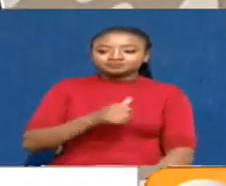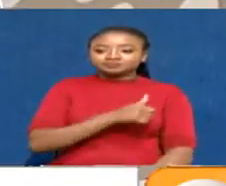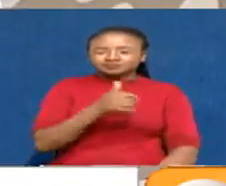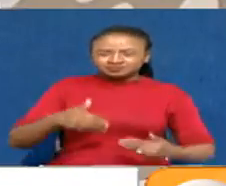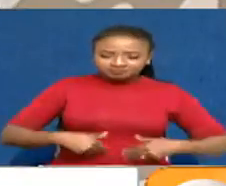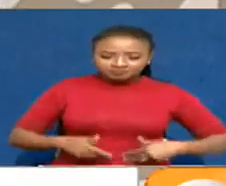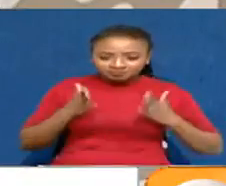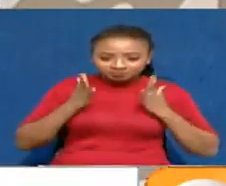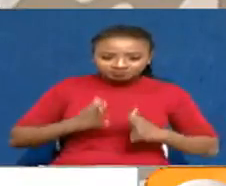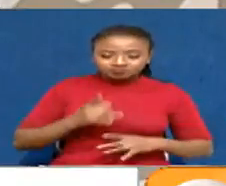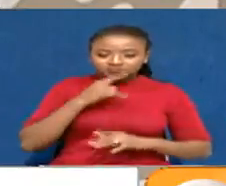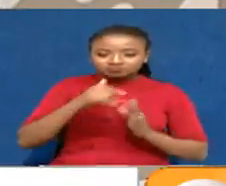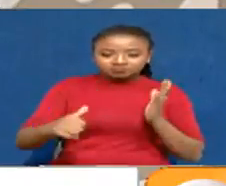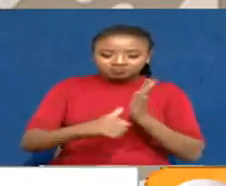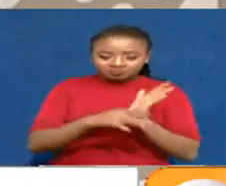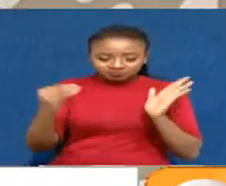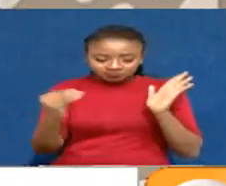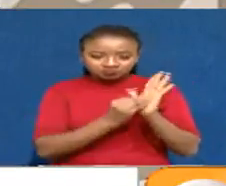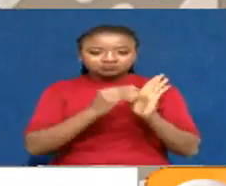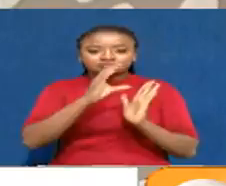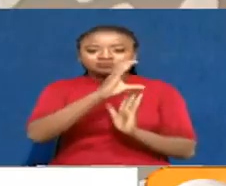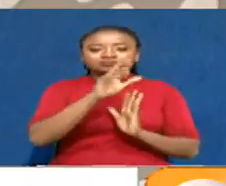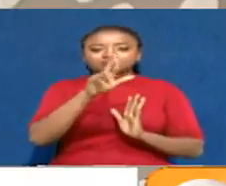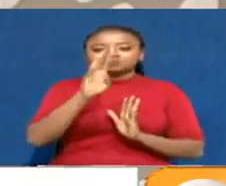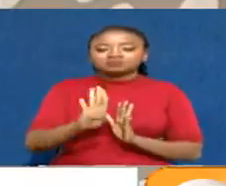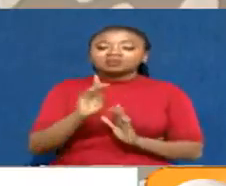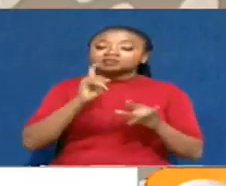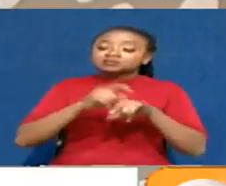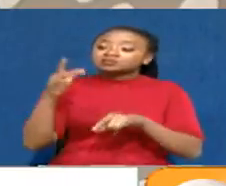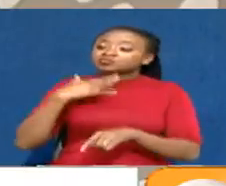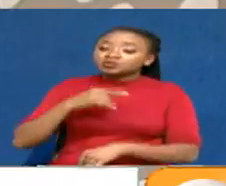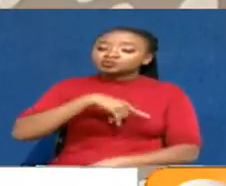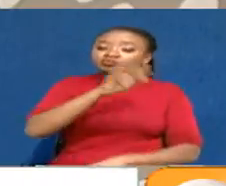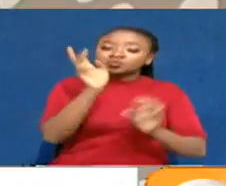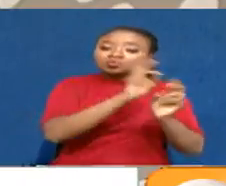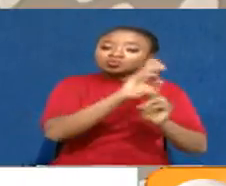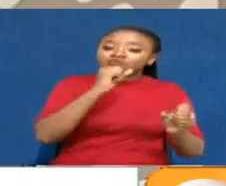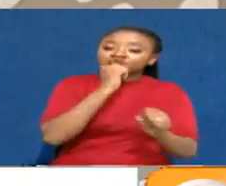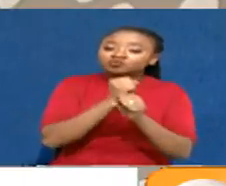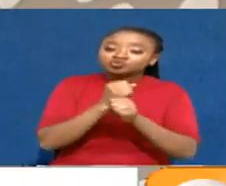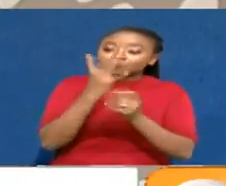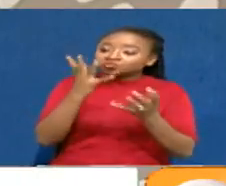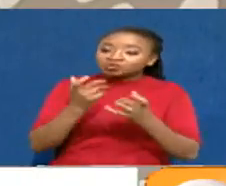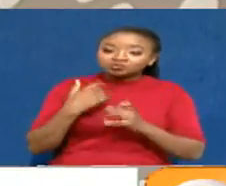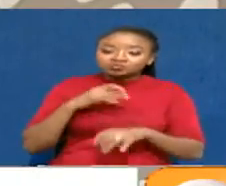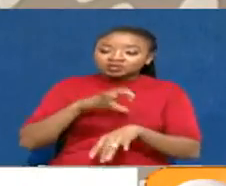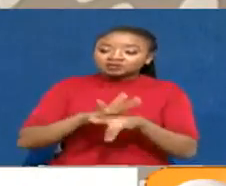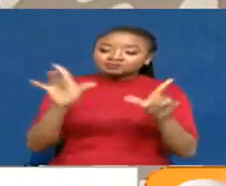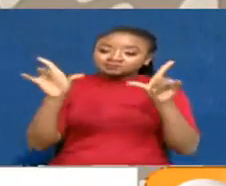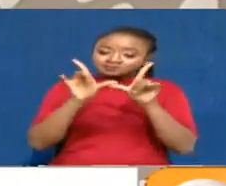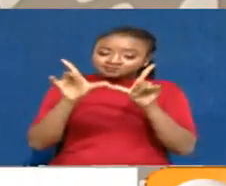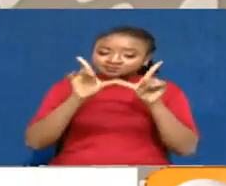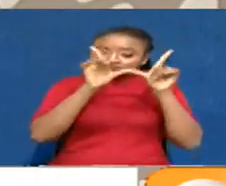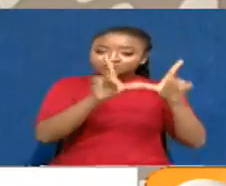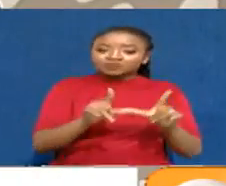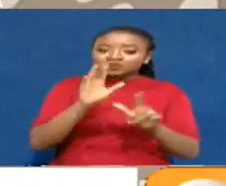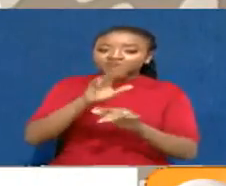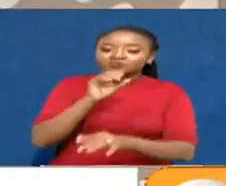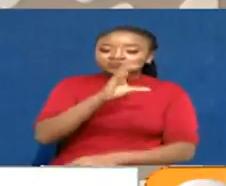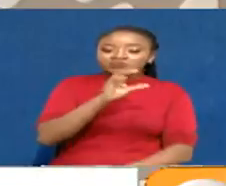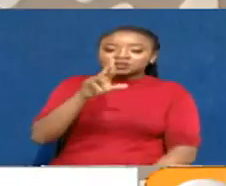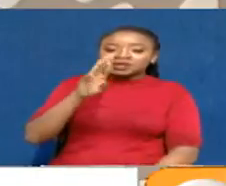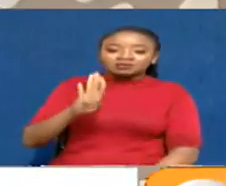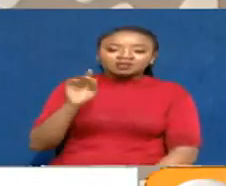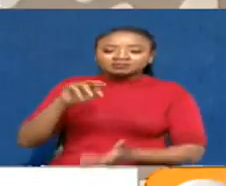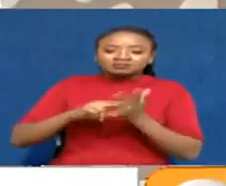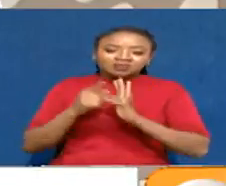you're going to seek for employment, you'll be required to provide a clearance certificate from CRB. Mm. And it cripples the